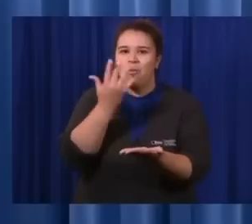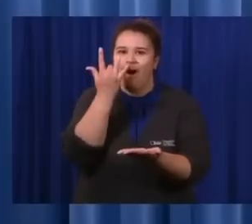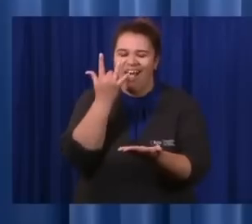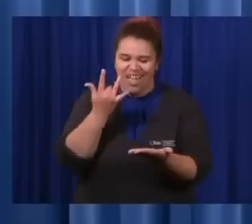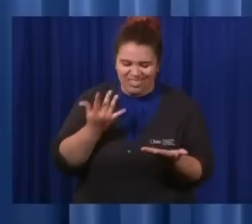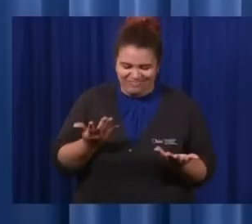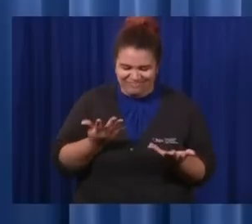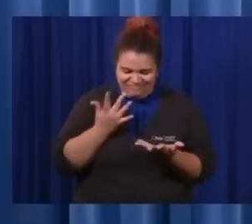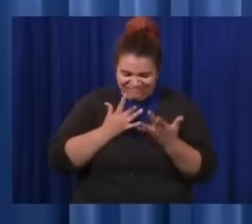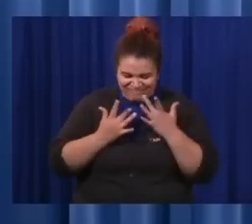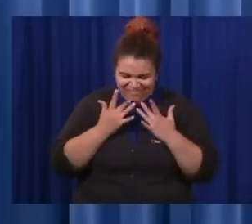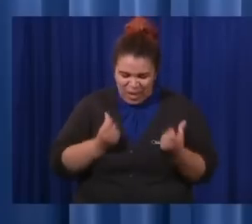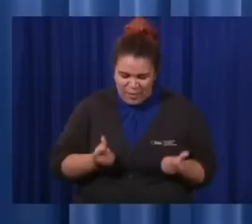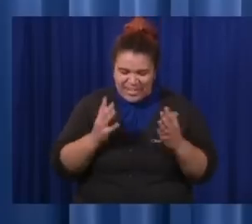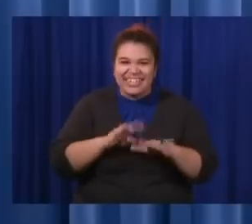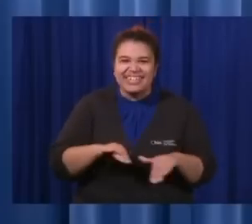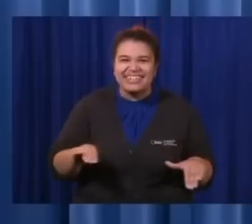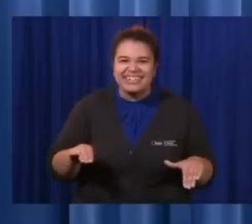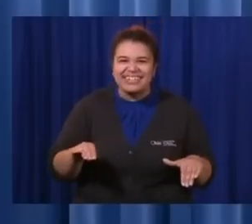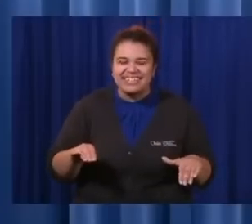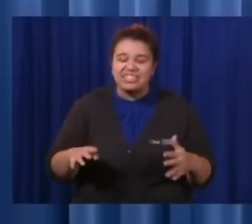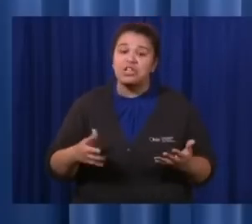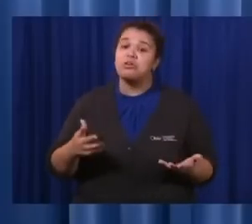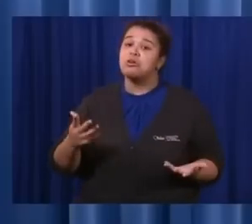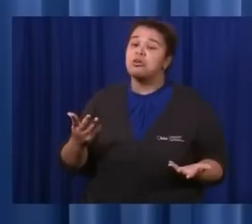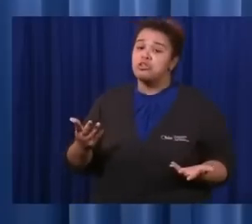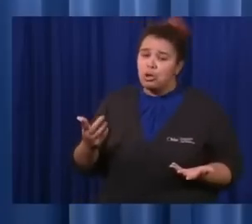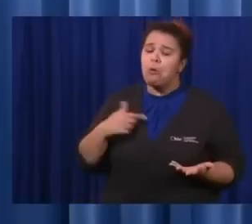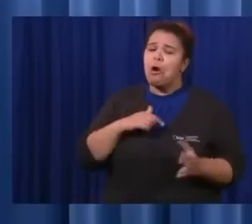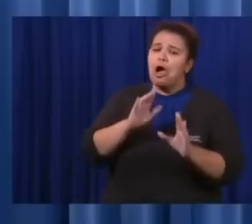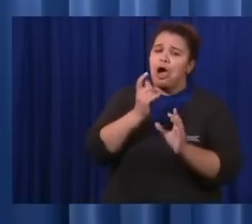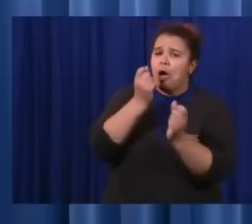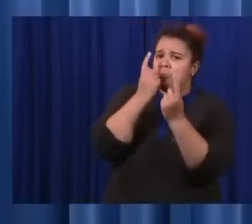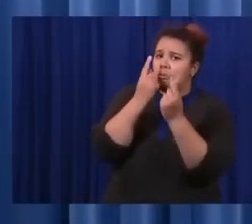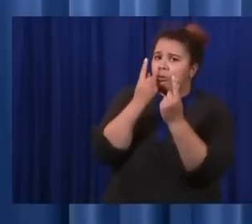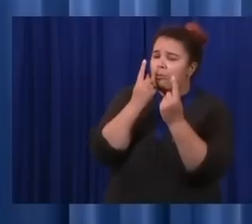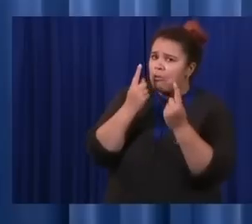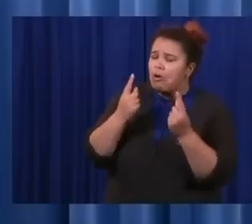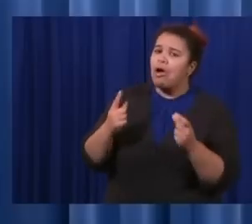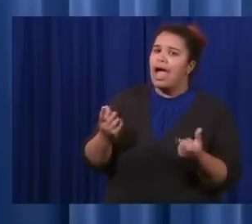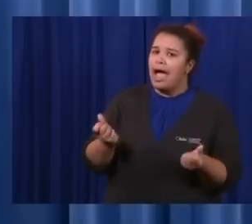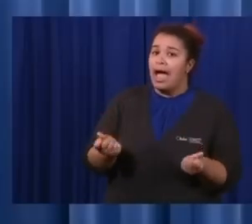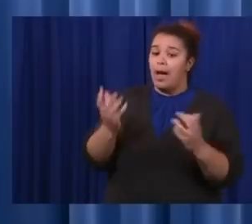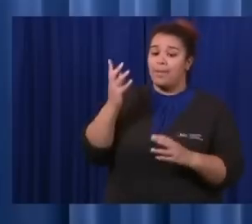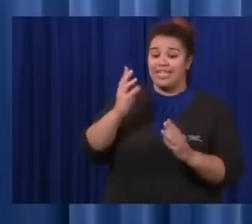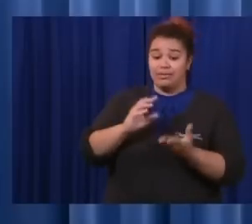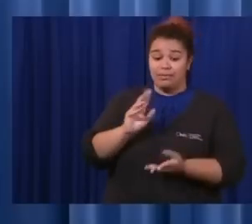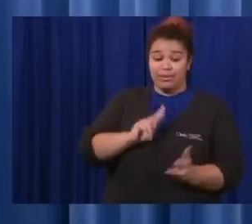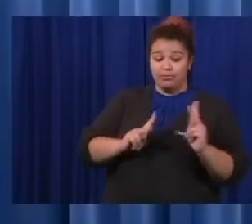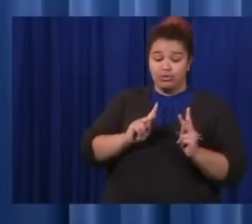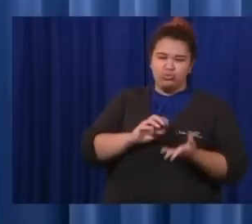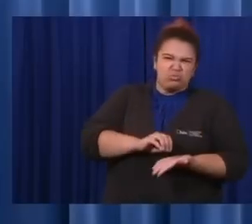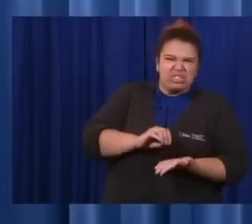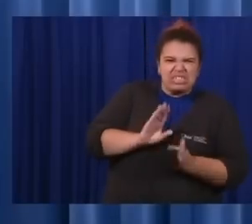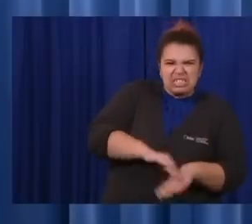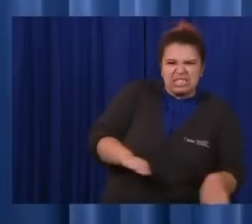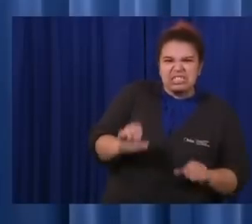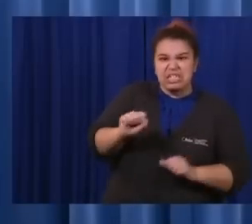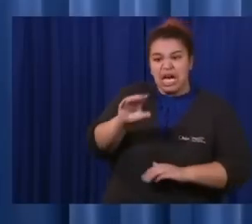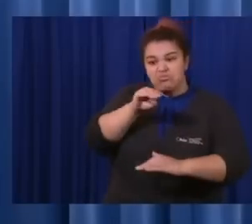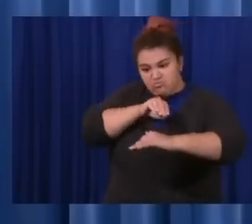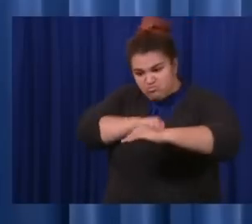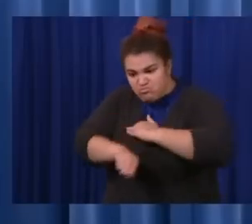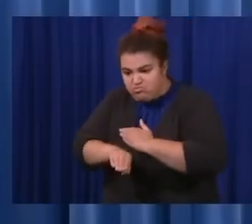behind not letting daycare centers operate at full capacity, but I want to know if your administration has given any thought to